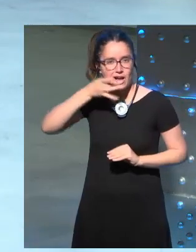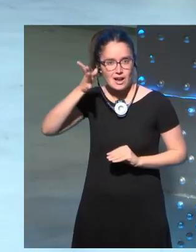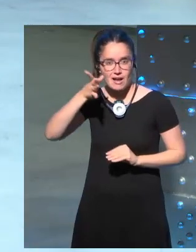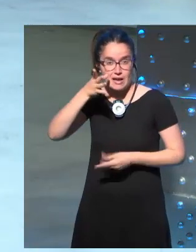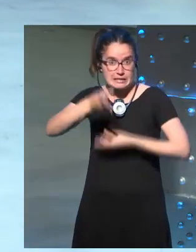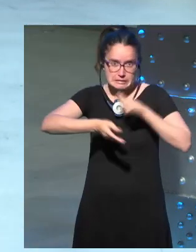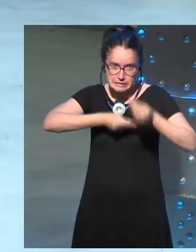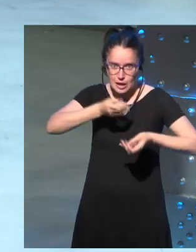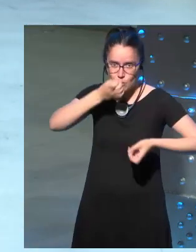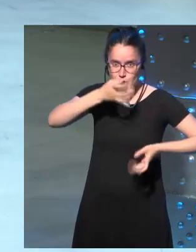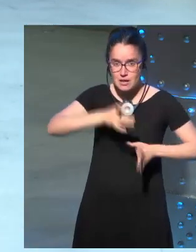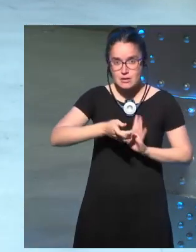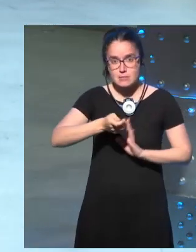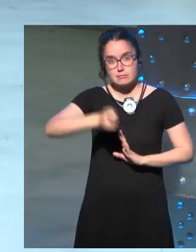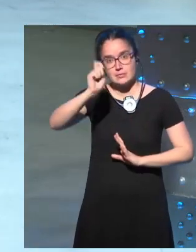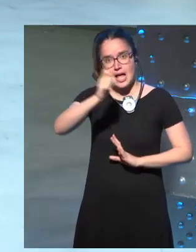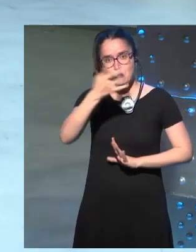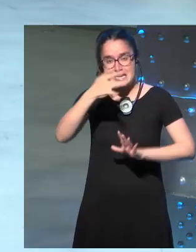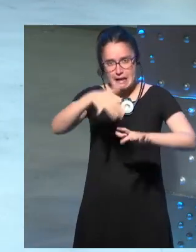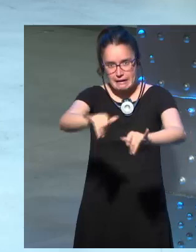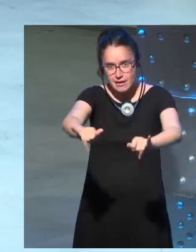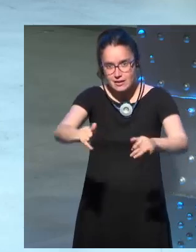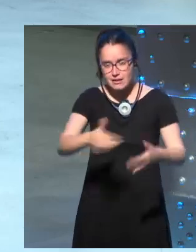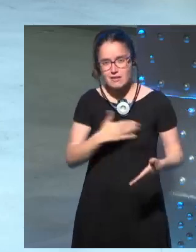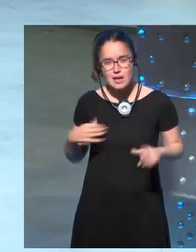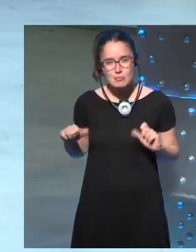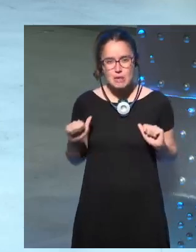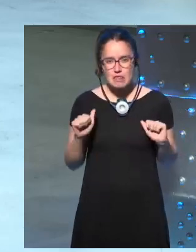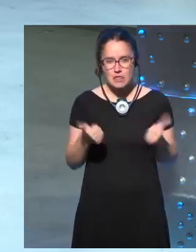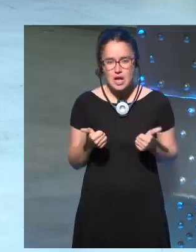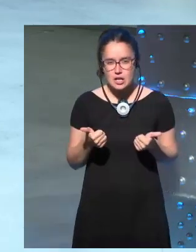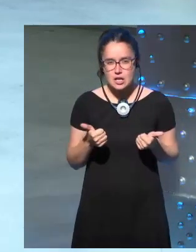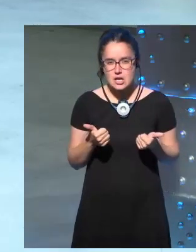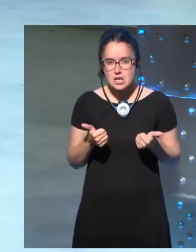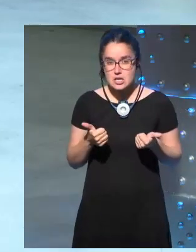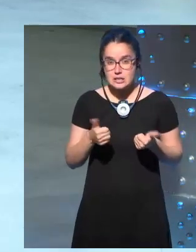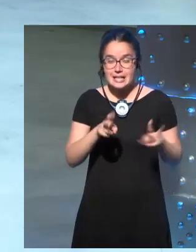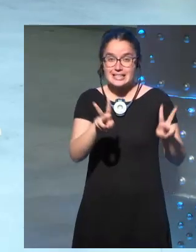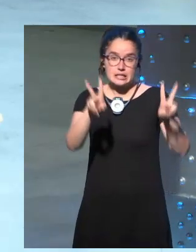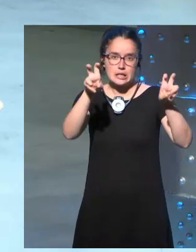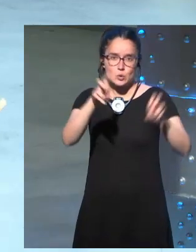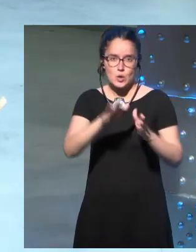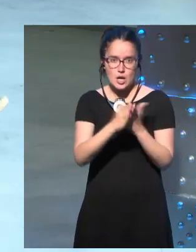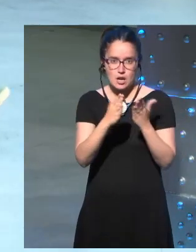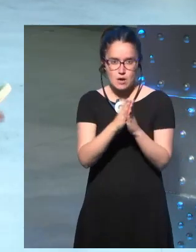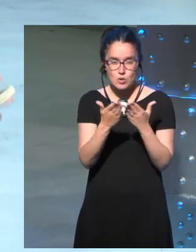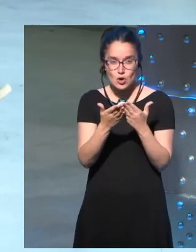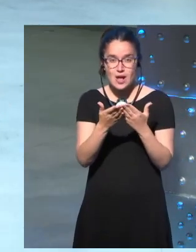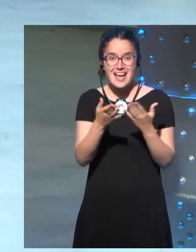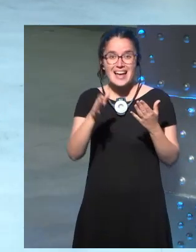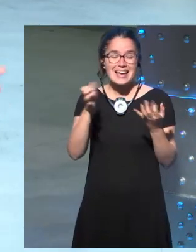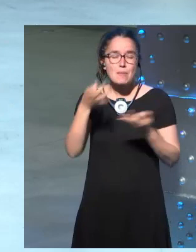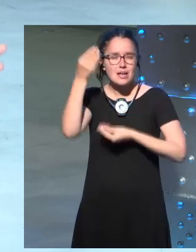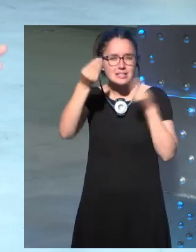So I hope to make a good job, not to have any yellow card. And I would like to start with the title of the